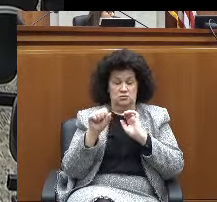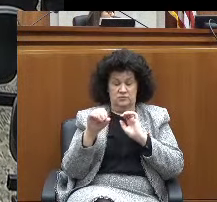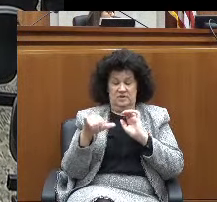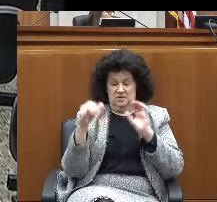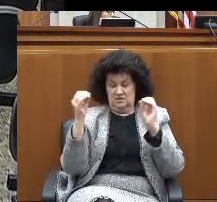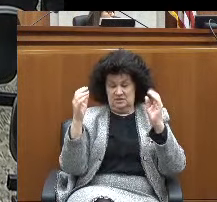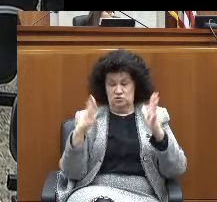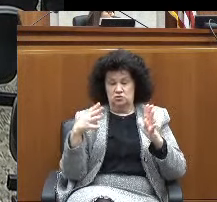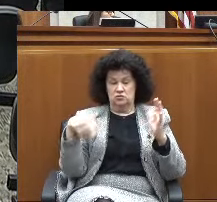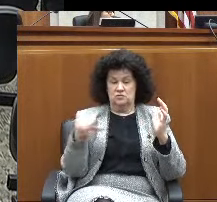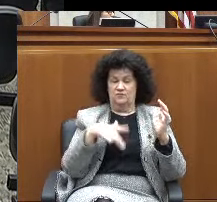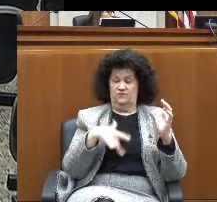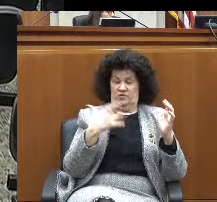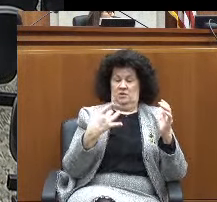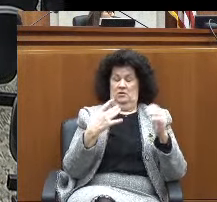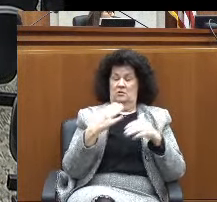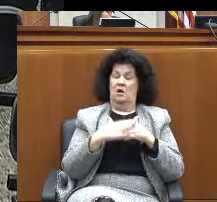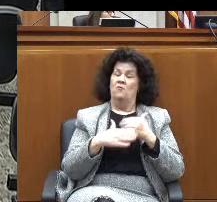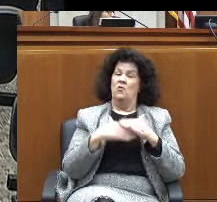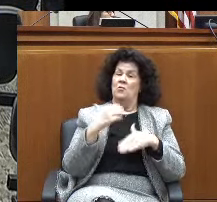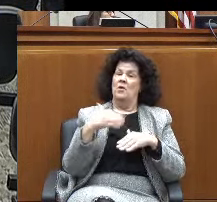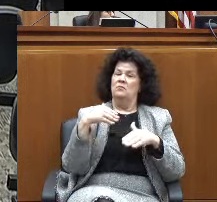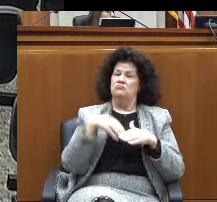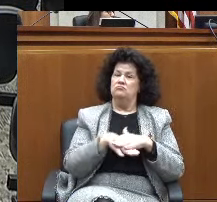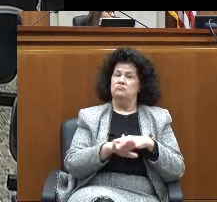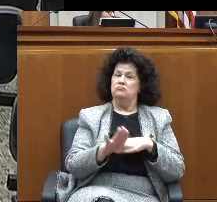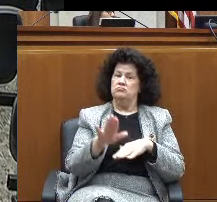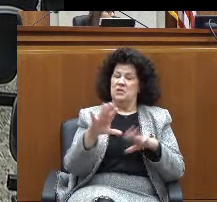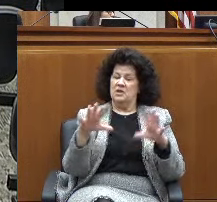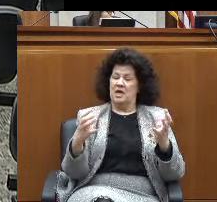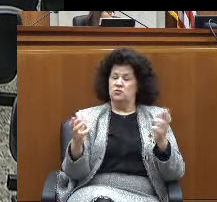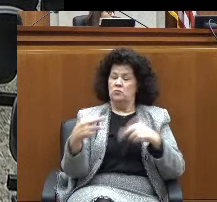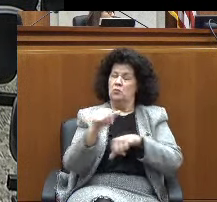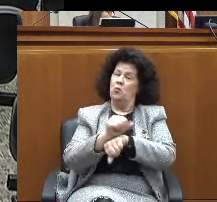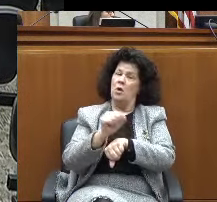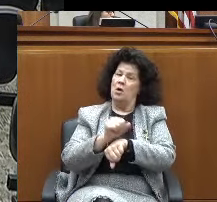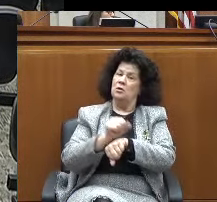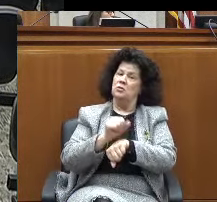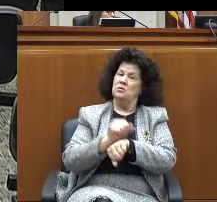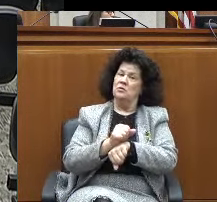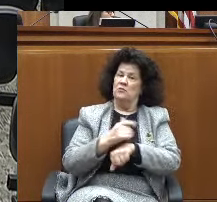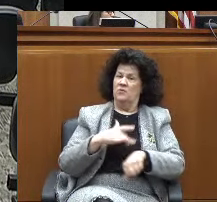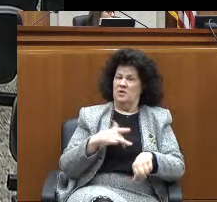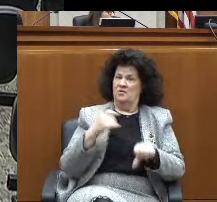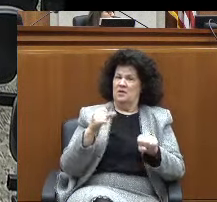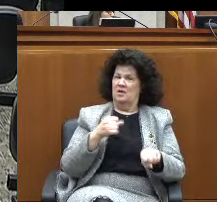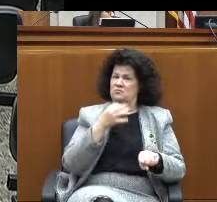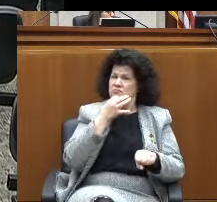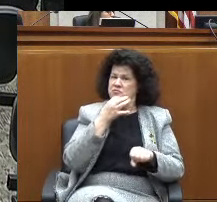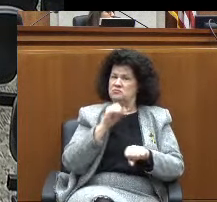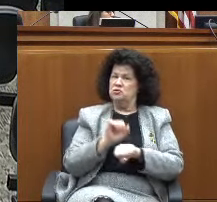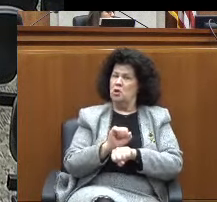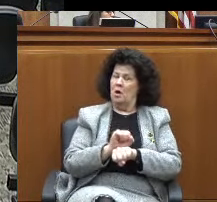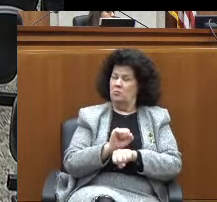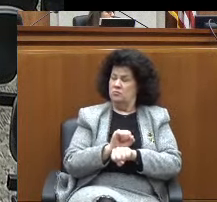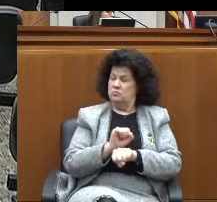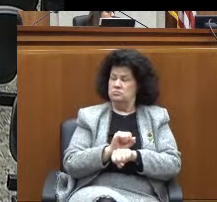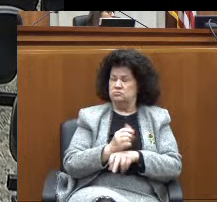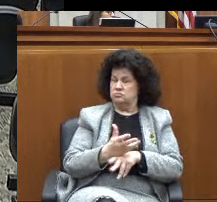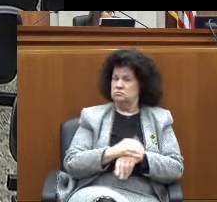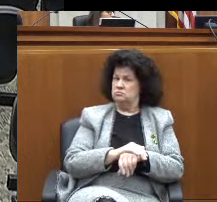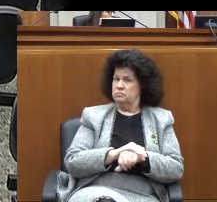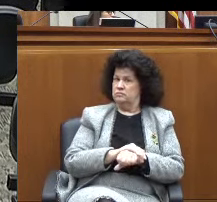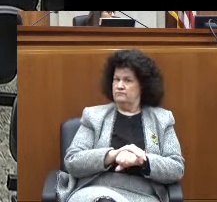that teachers feel comfortable being in those classrooms and feeling that they can do the job that they were hired to do.